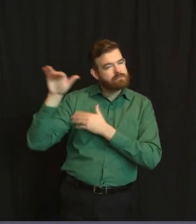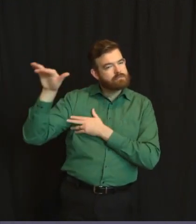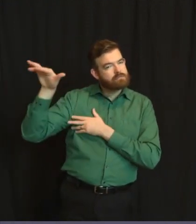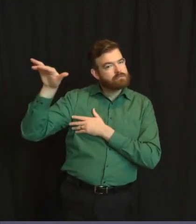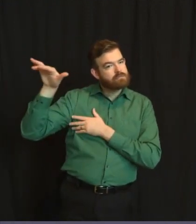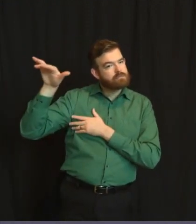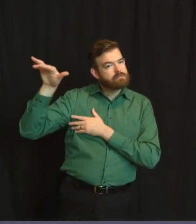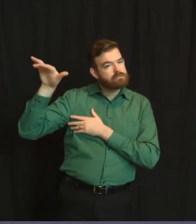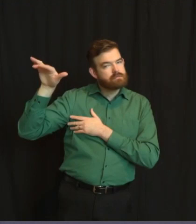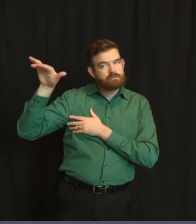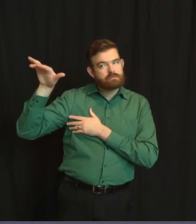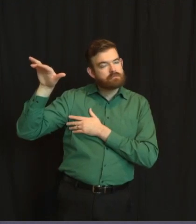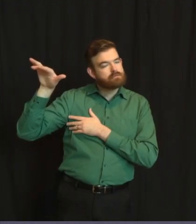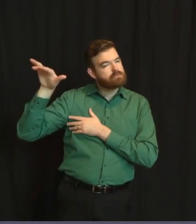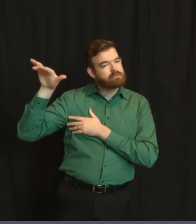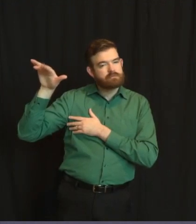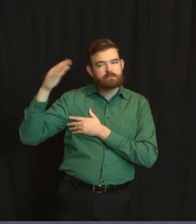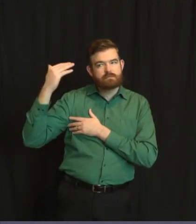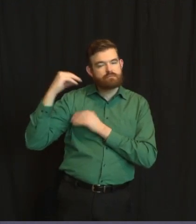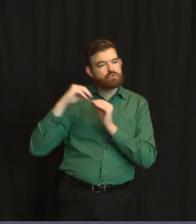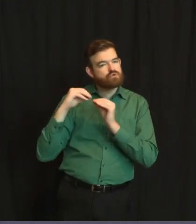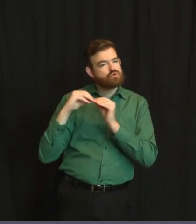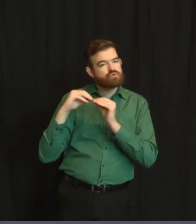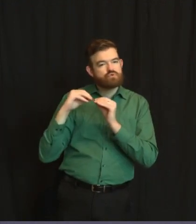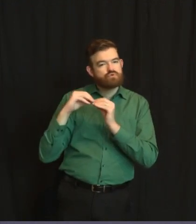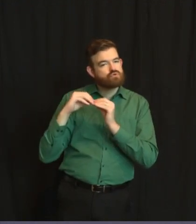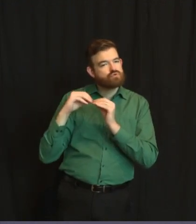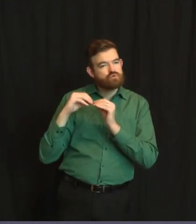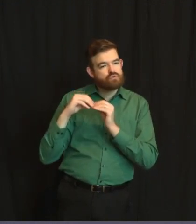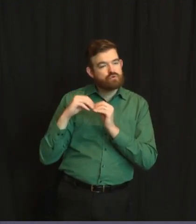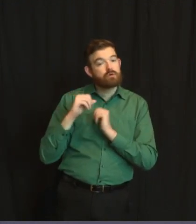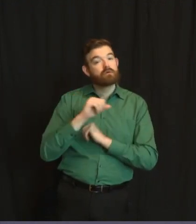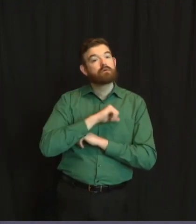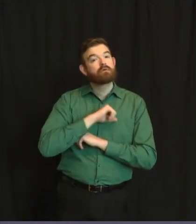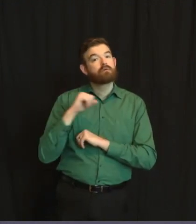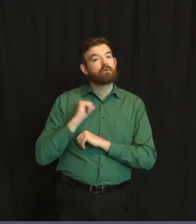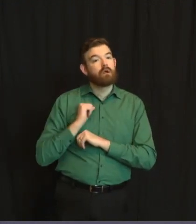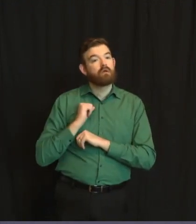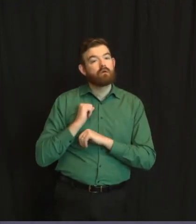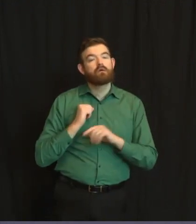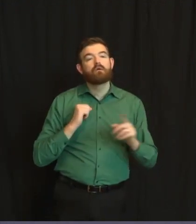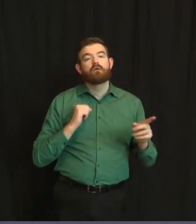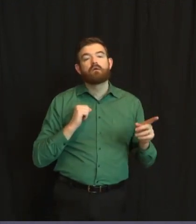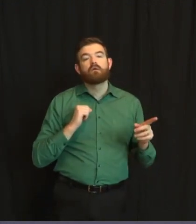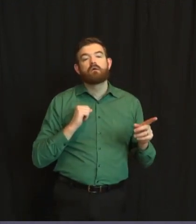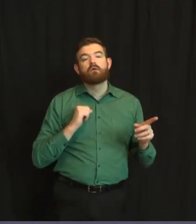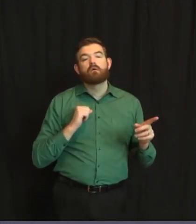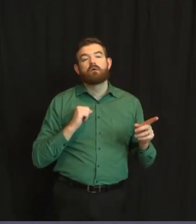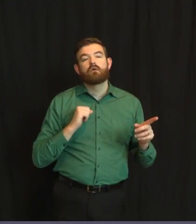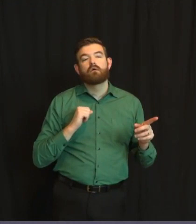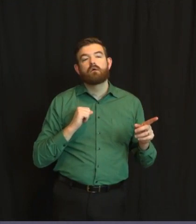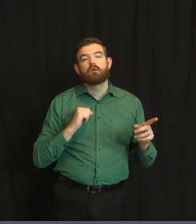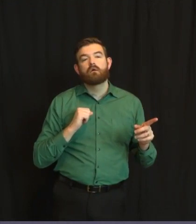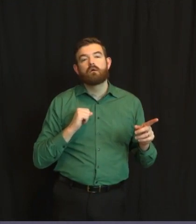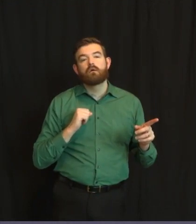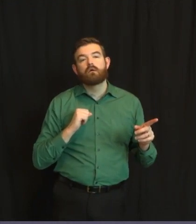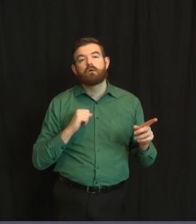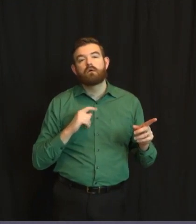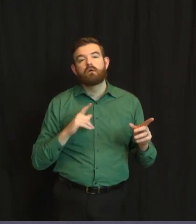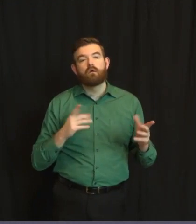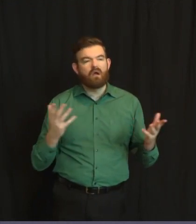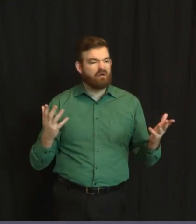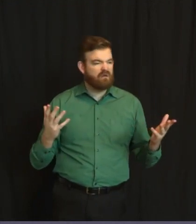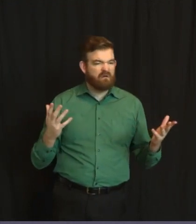as I mentioned earlier, Senator McConnell's mentioned the other day, his comments don't help us here. But the president himself, to his credit,